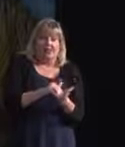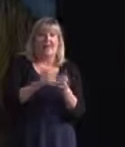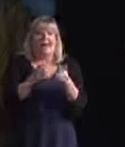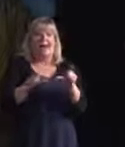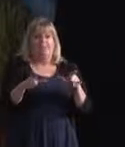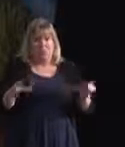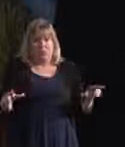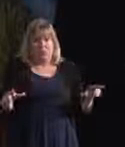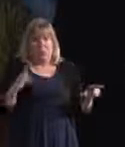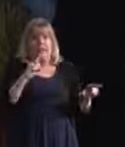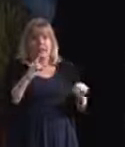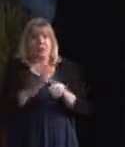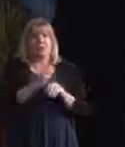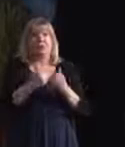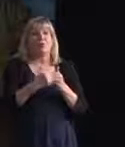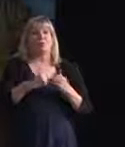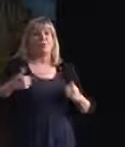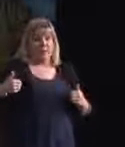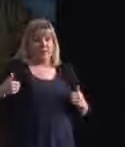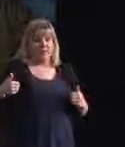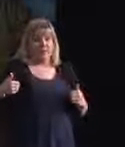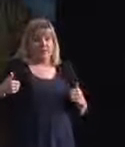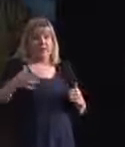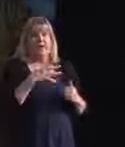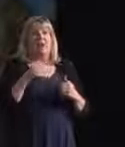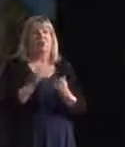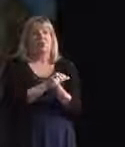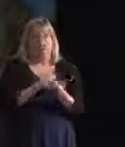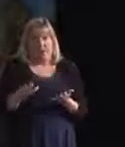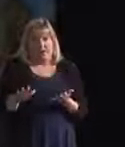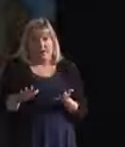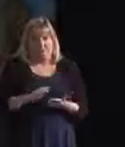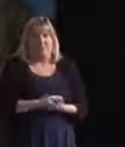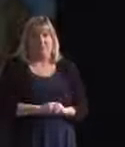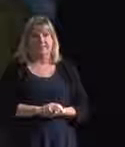language is used to separate and destroy.